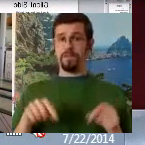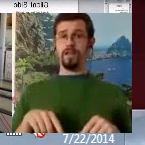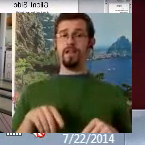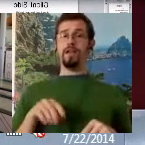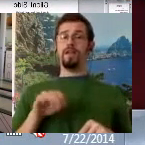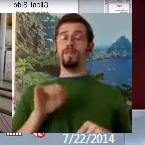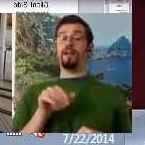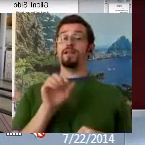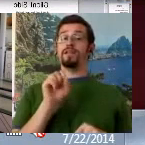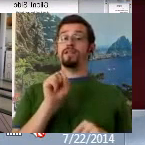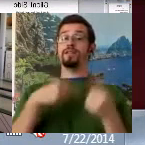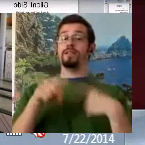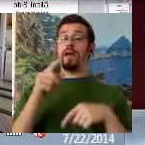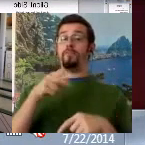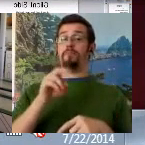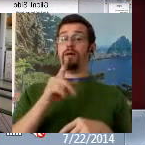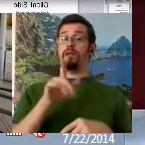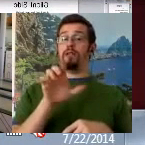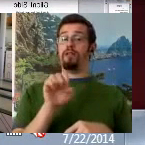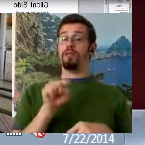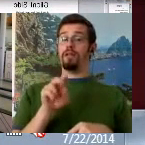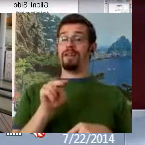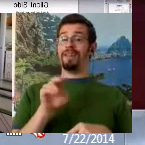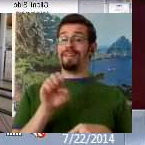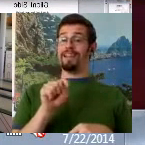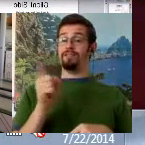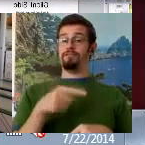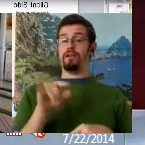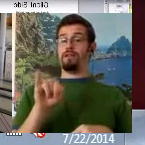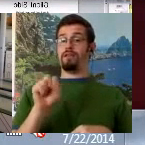signpuddle.net/ISWA, and you can download the font.